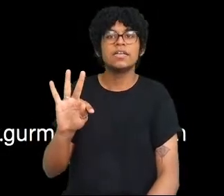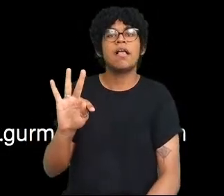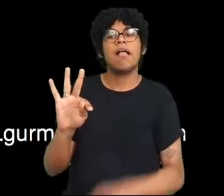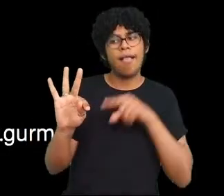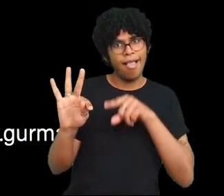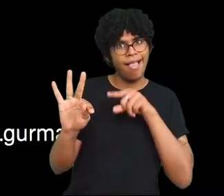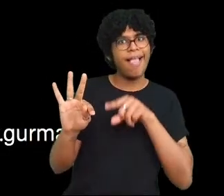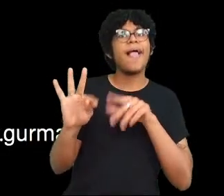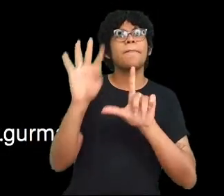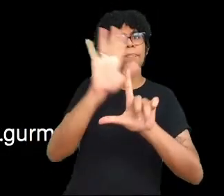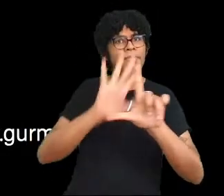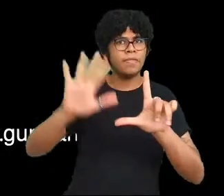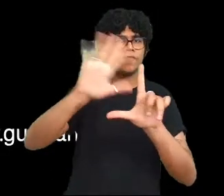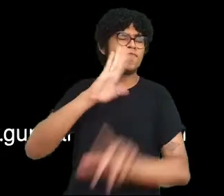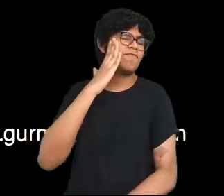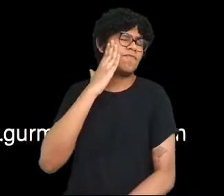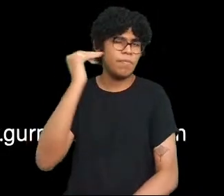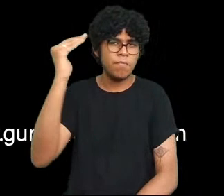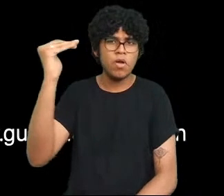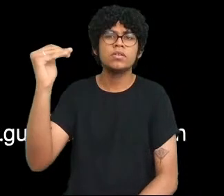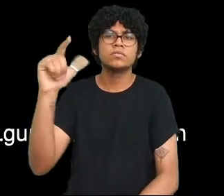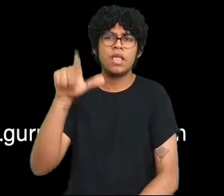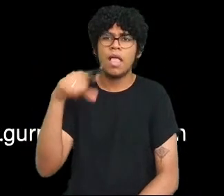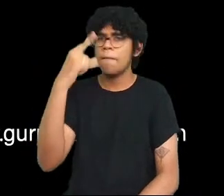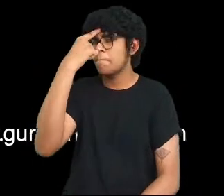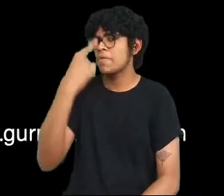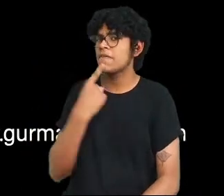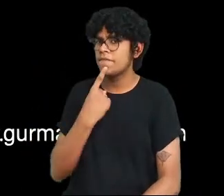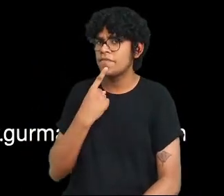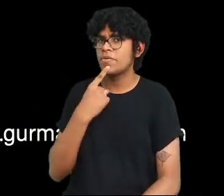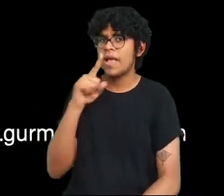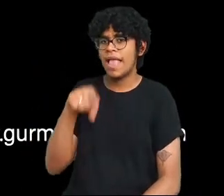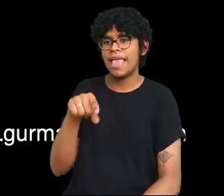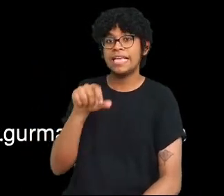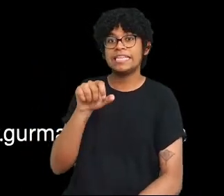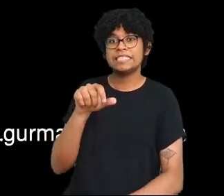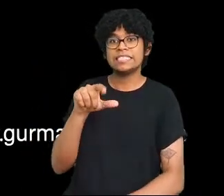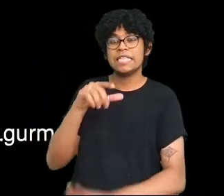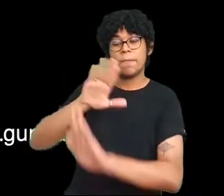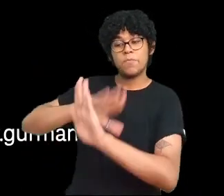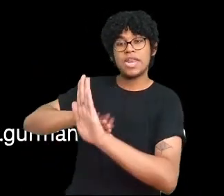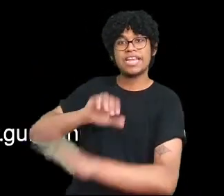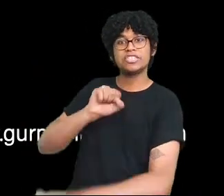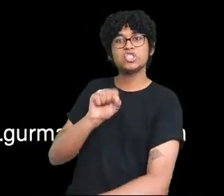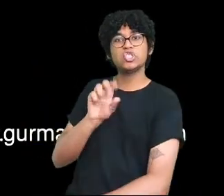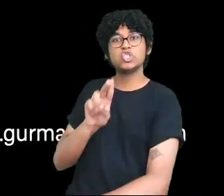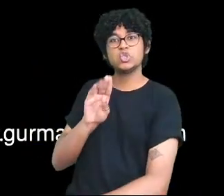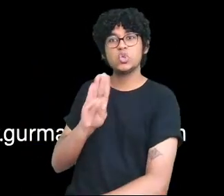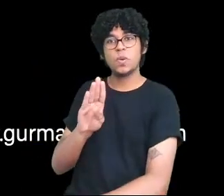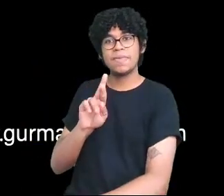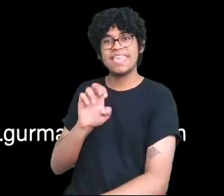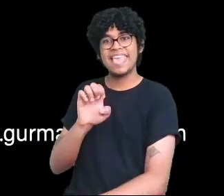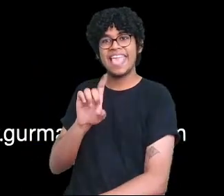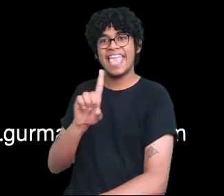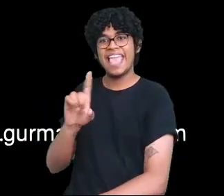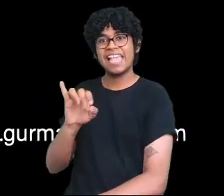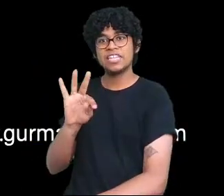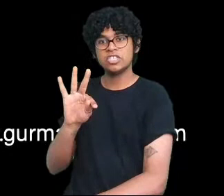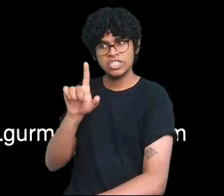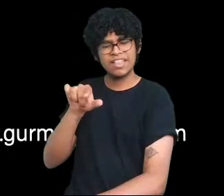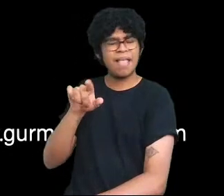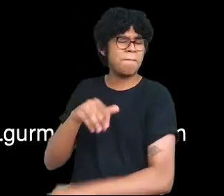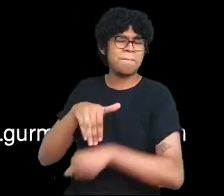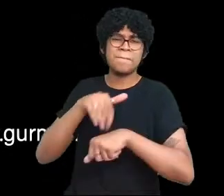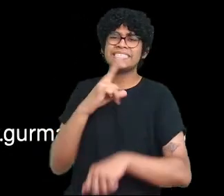Beautiful, and it has some over 16 million members,